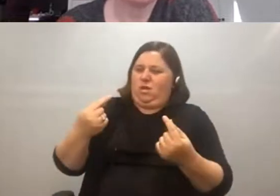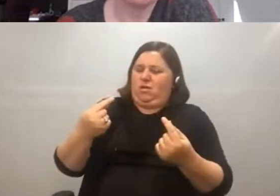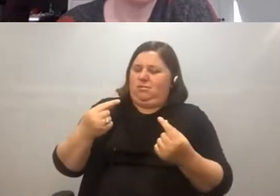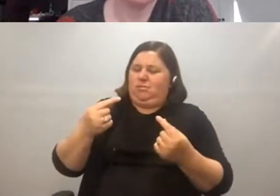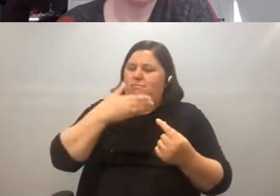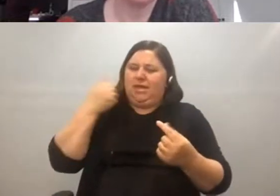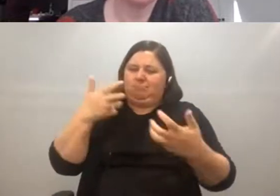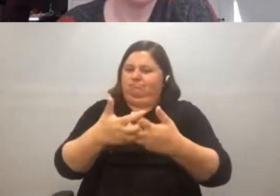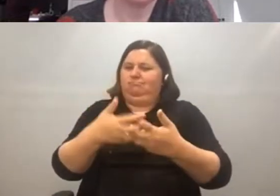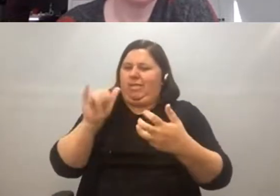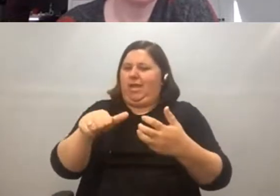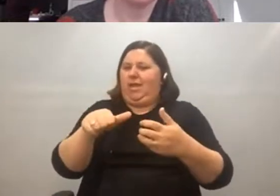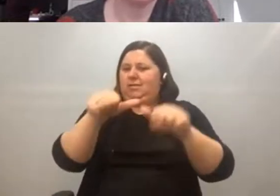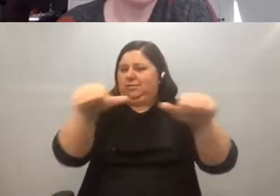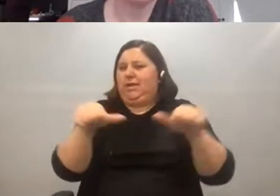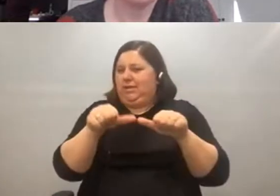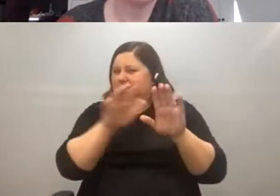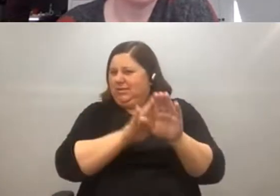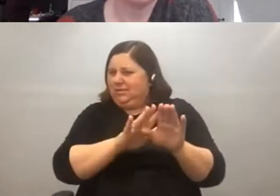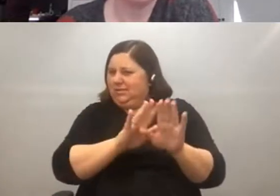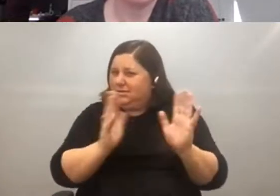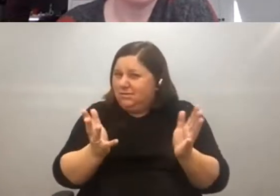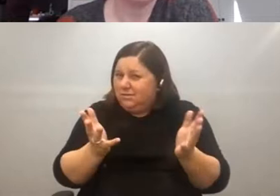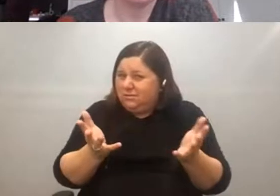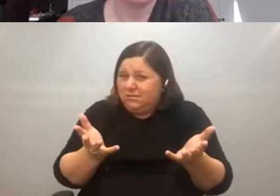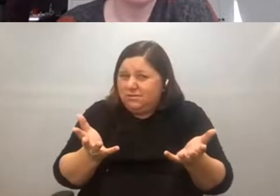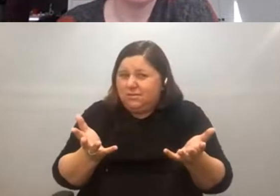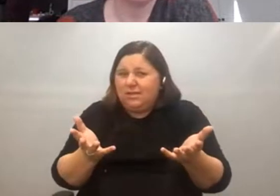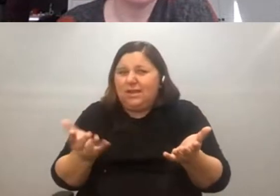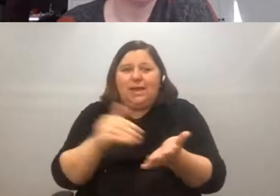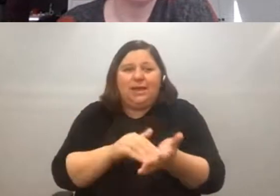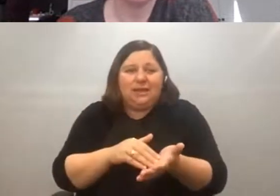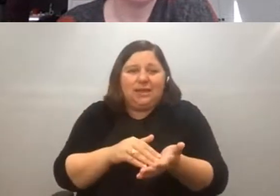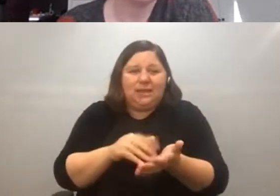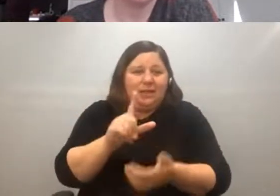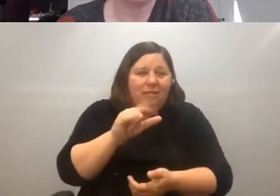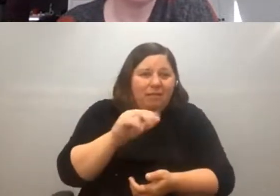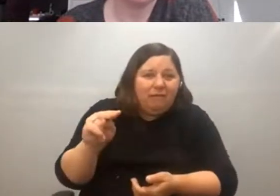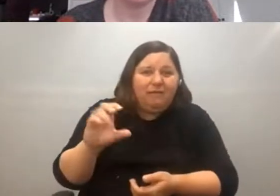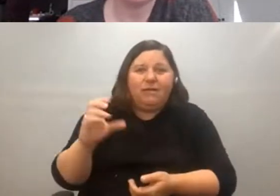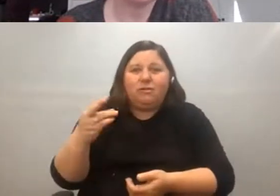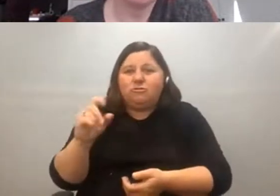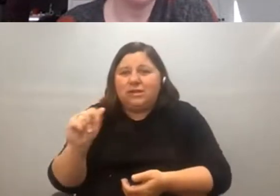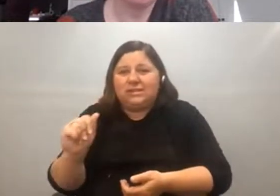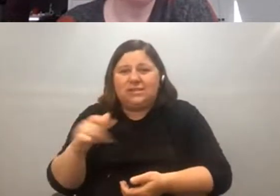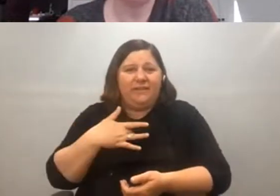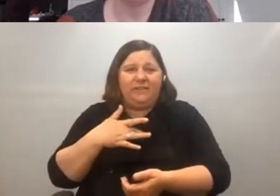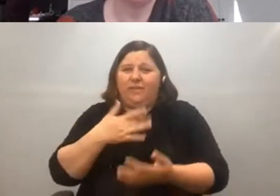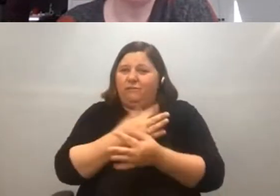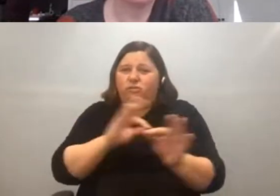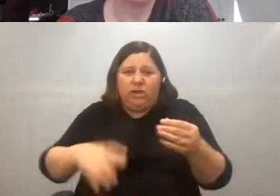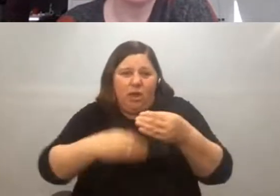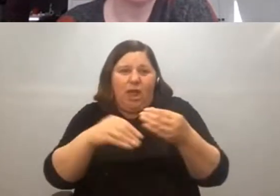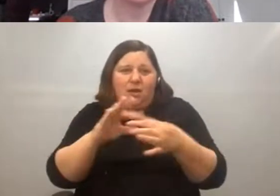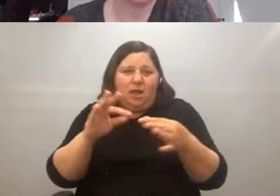i i yeah and again krista and lynn feel free to answer and add additional if you feel